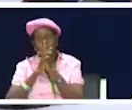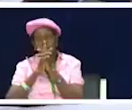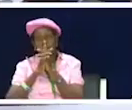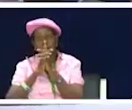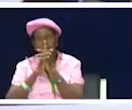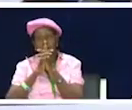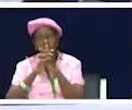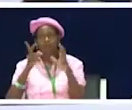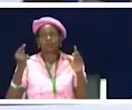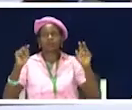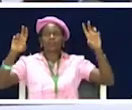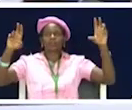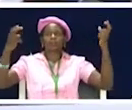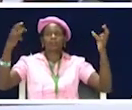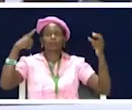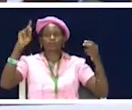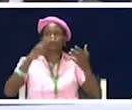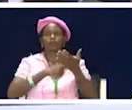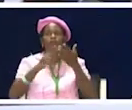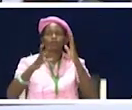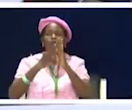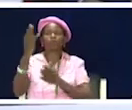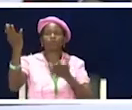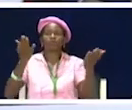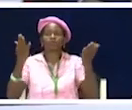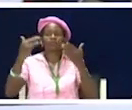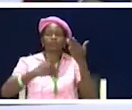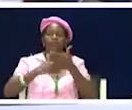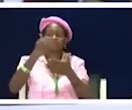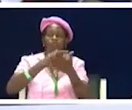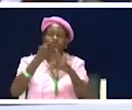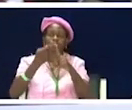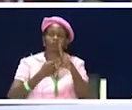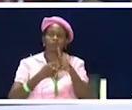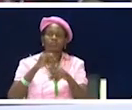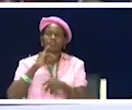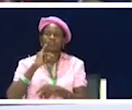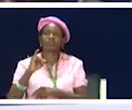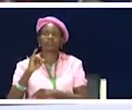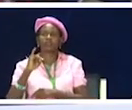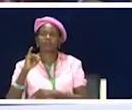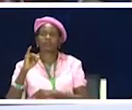The theme for the Holy Ghost service next month is